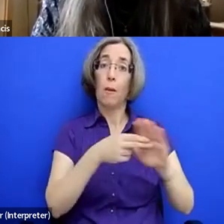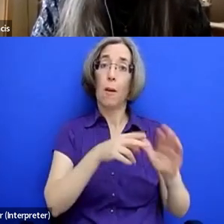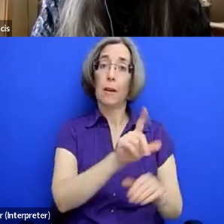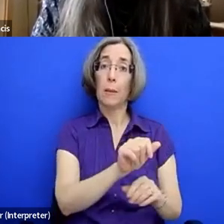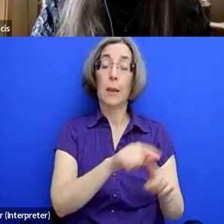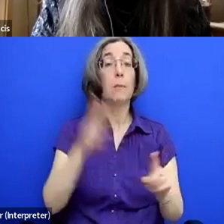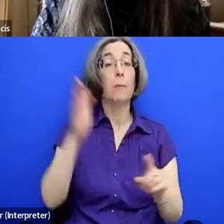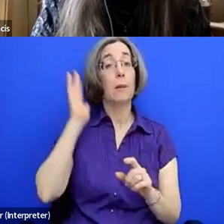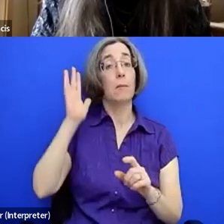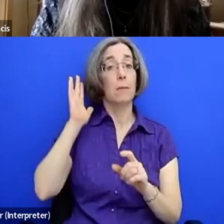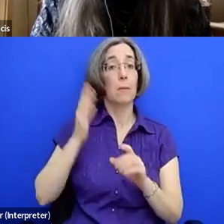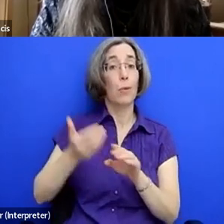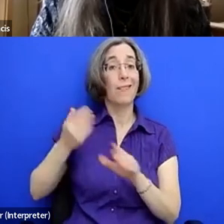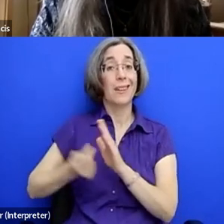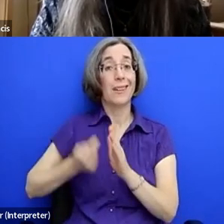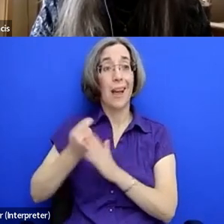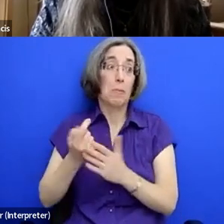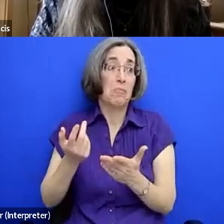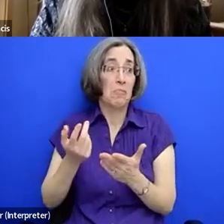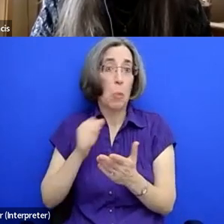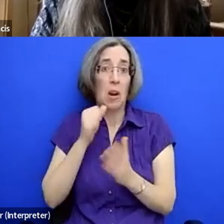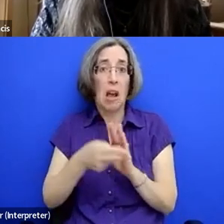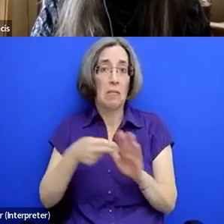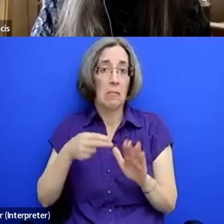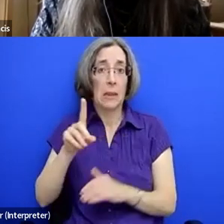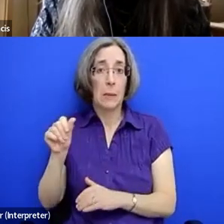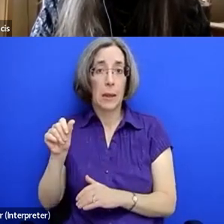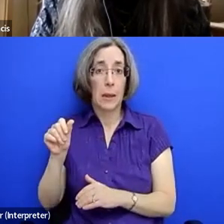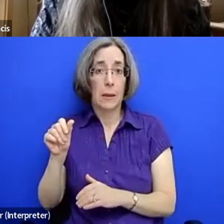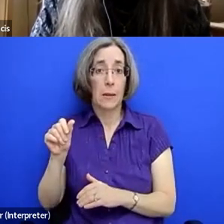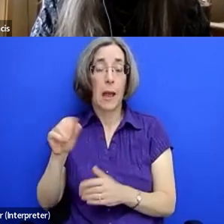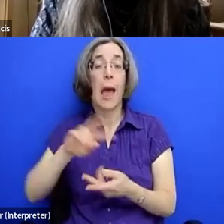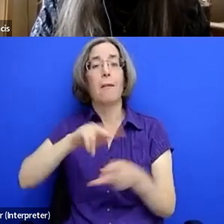times were not, and that things that used to be disabilities